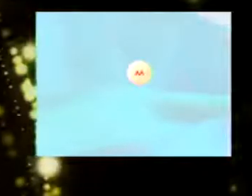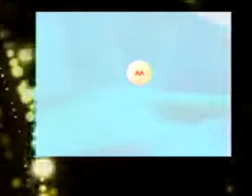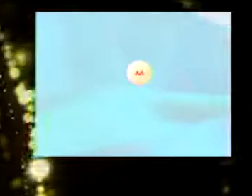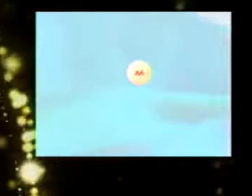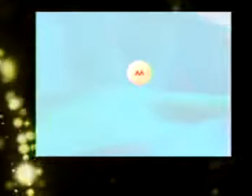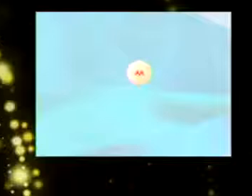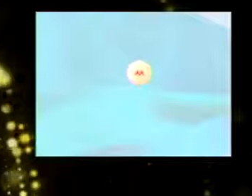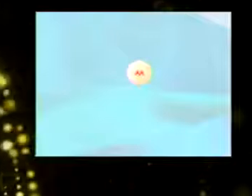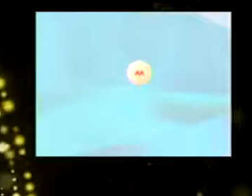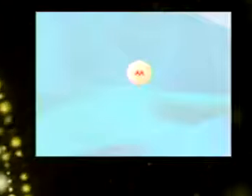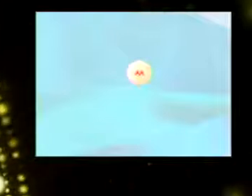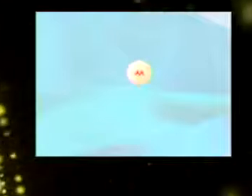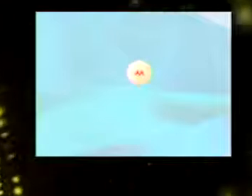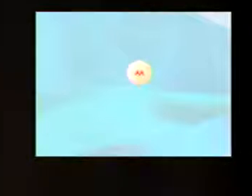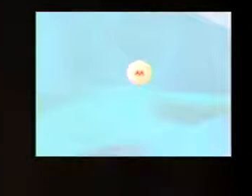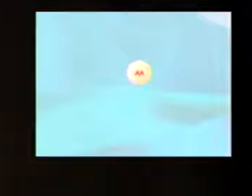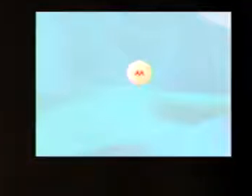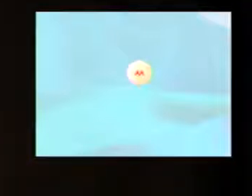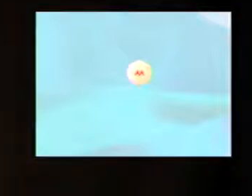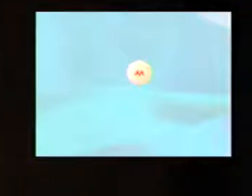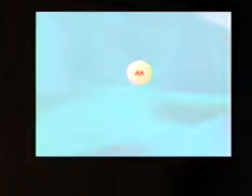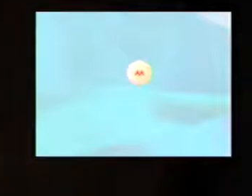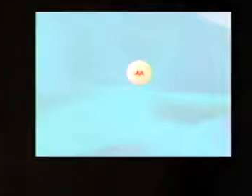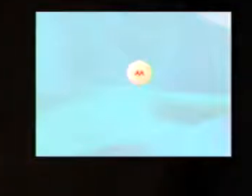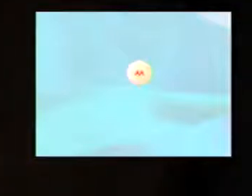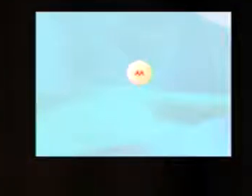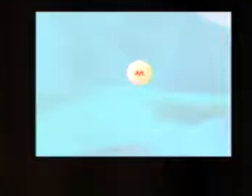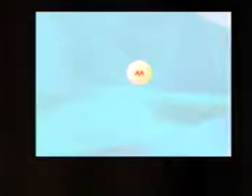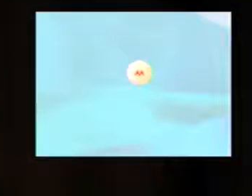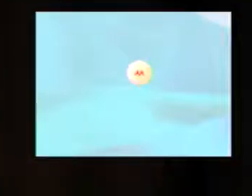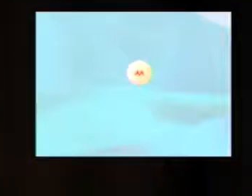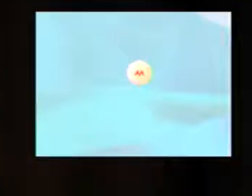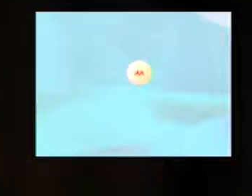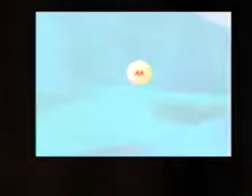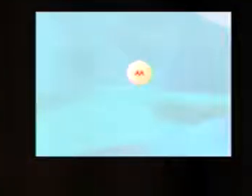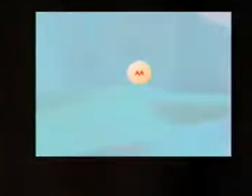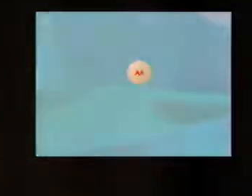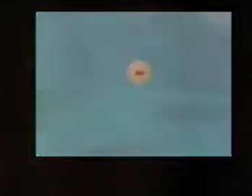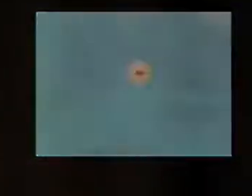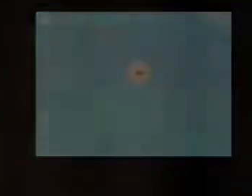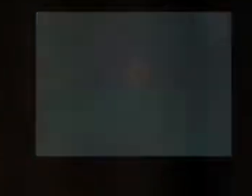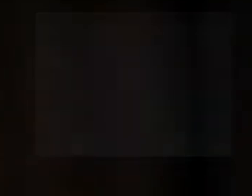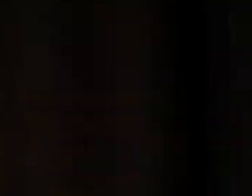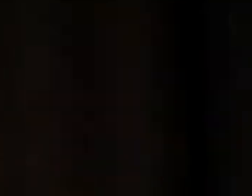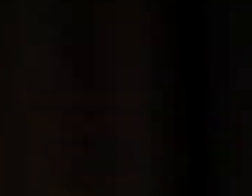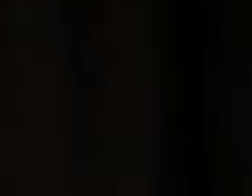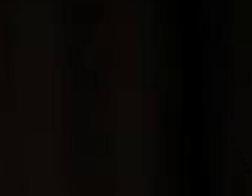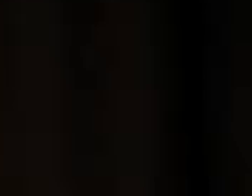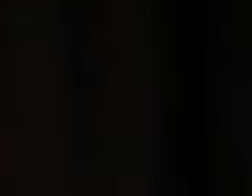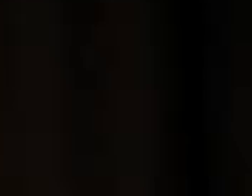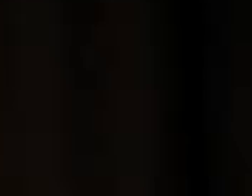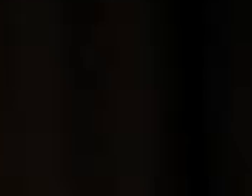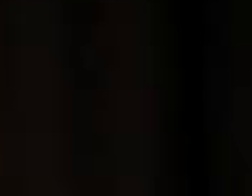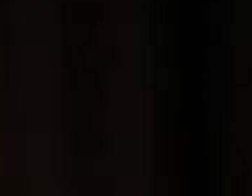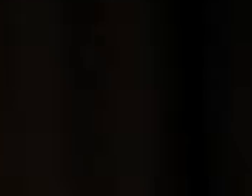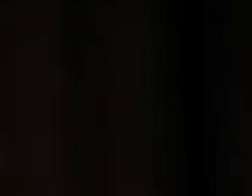So before I start going to the slide, I would like to a minute to share with you my experience on my way here. So from